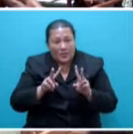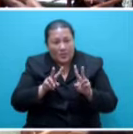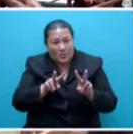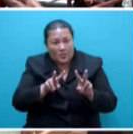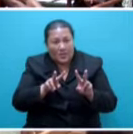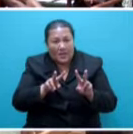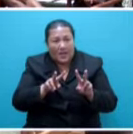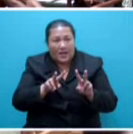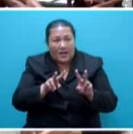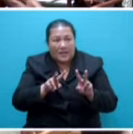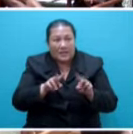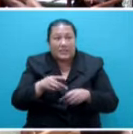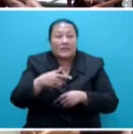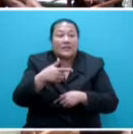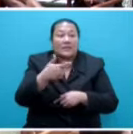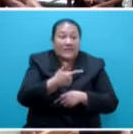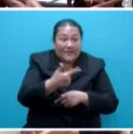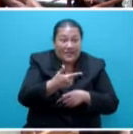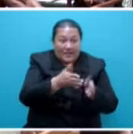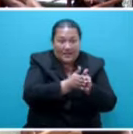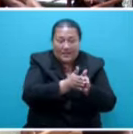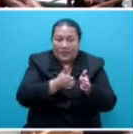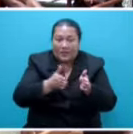17th to the 21st.